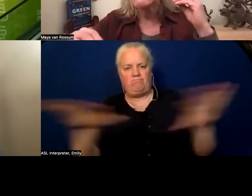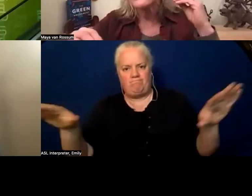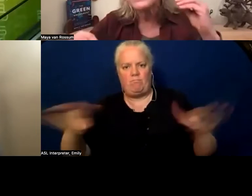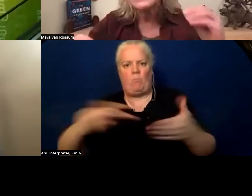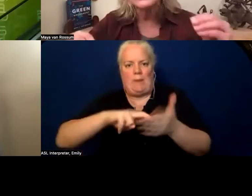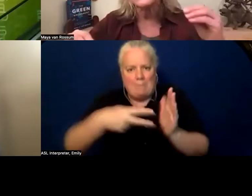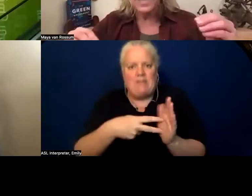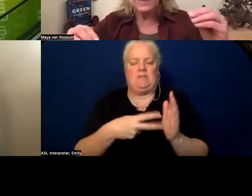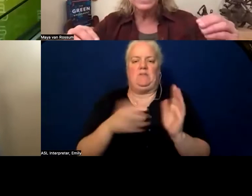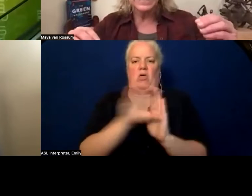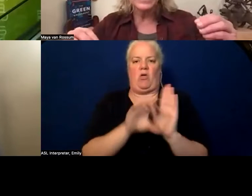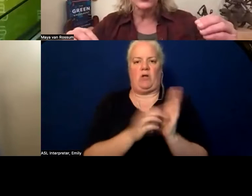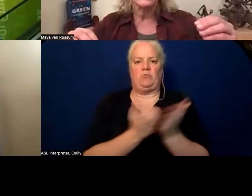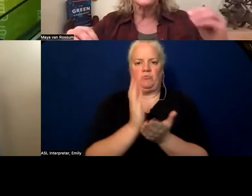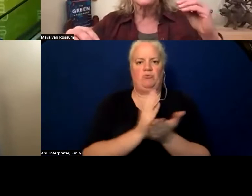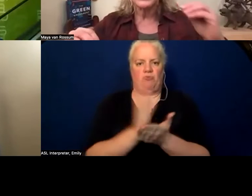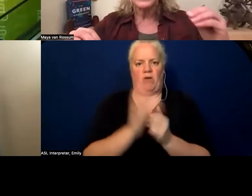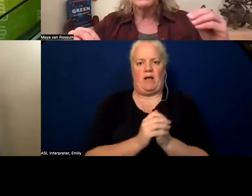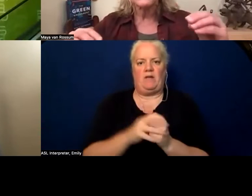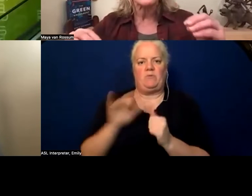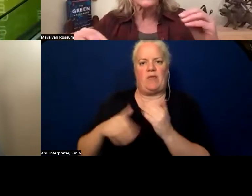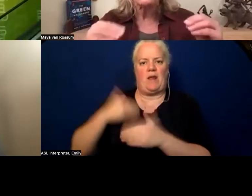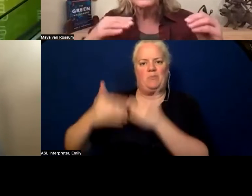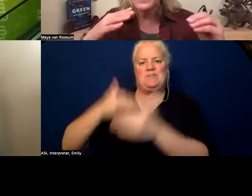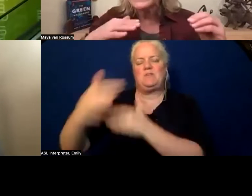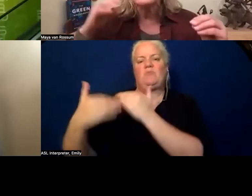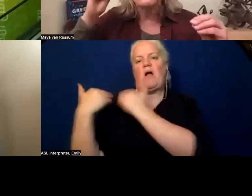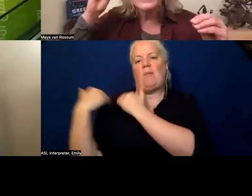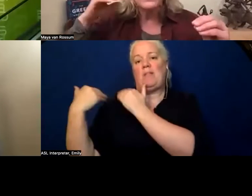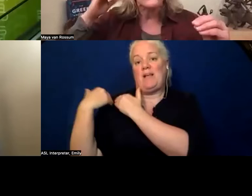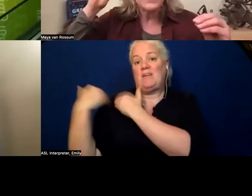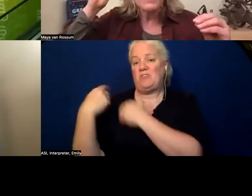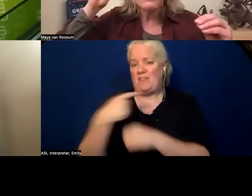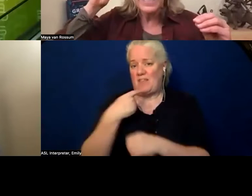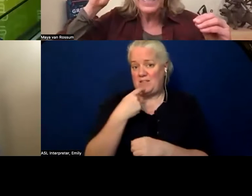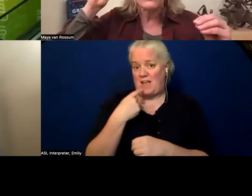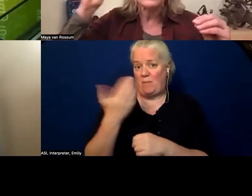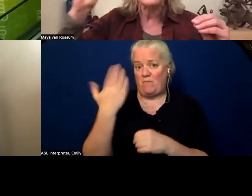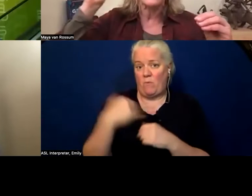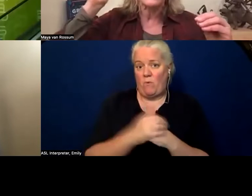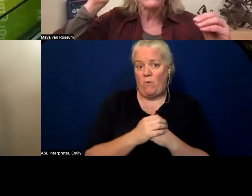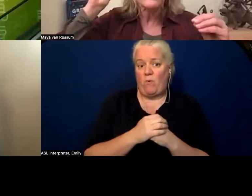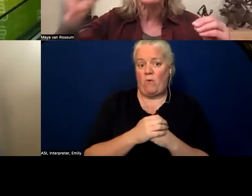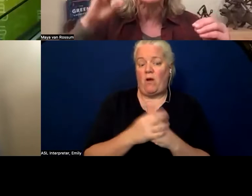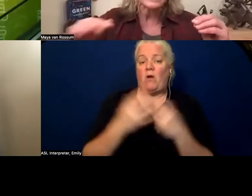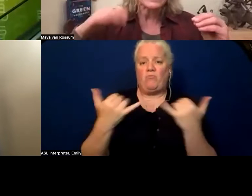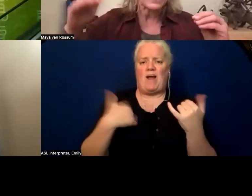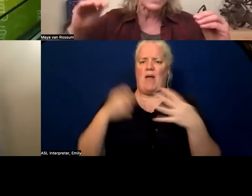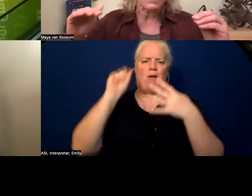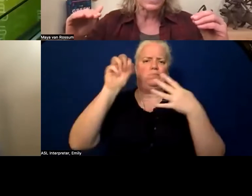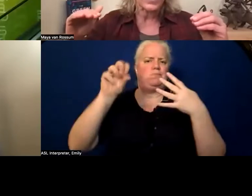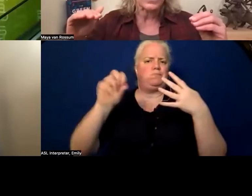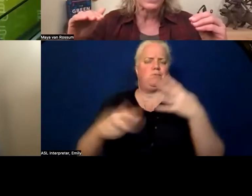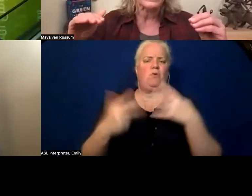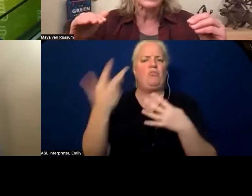So that procedural obligation that I mentioned, I can right now off the top of my head reel off 3 cases